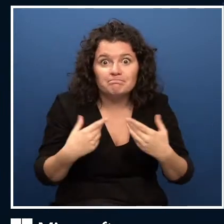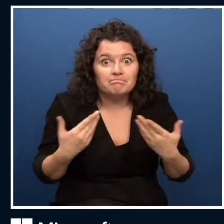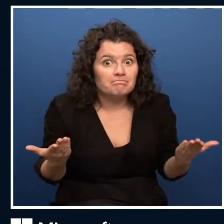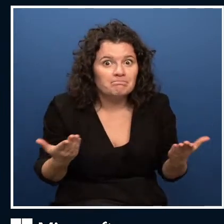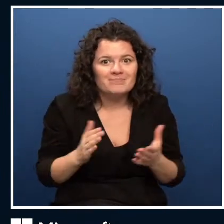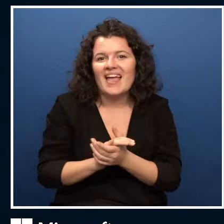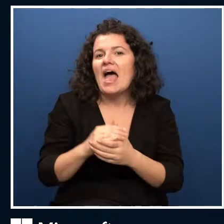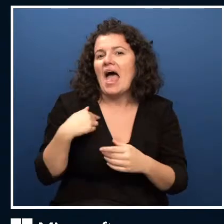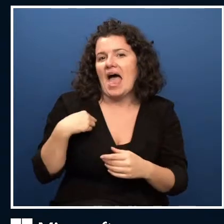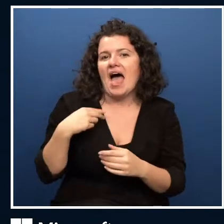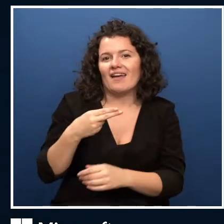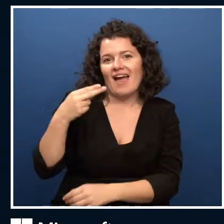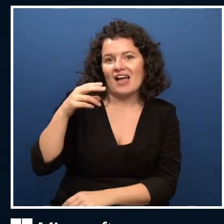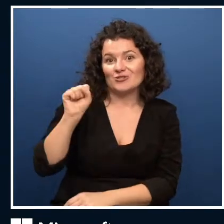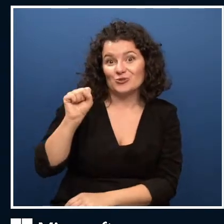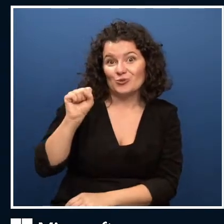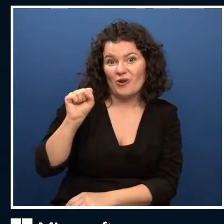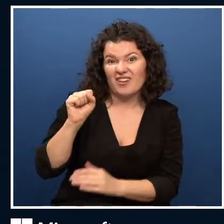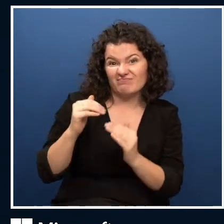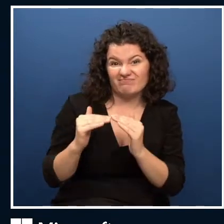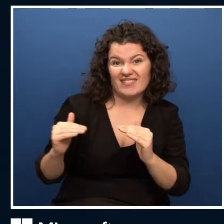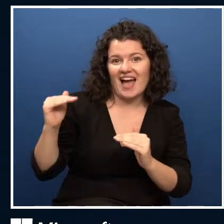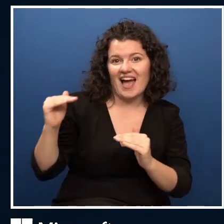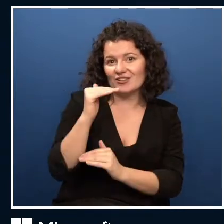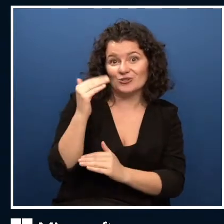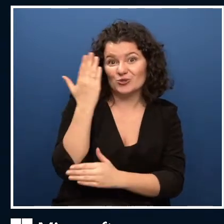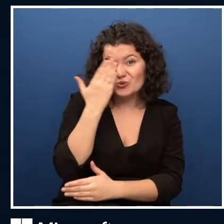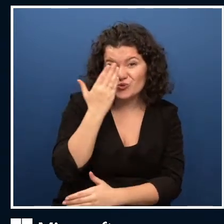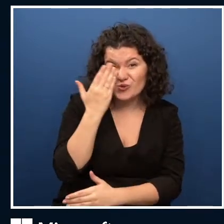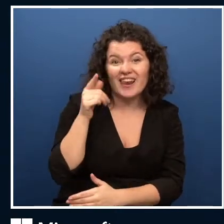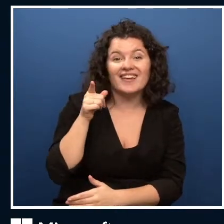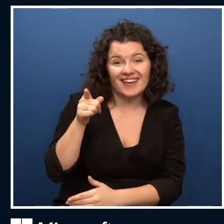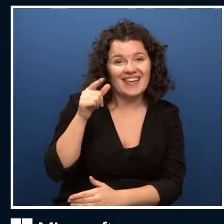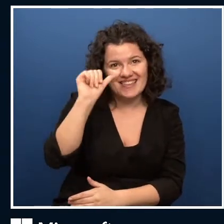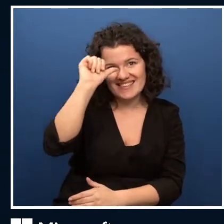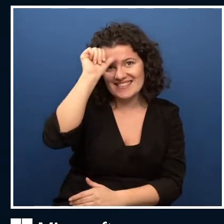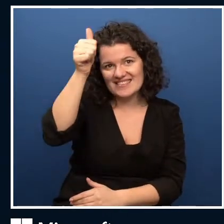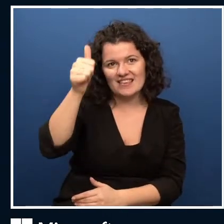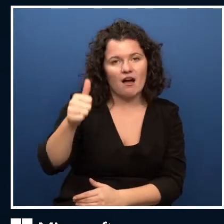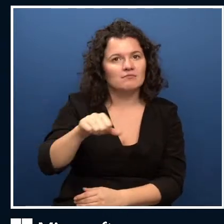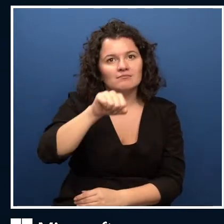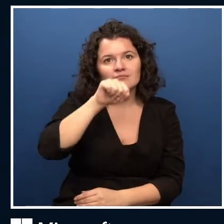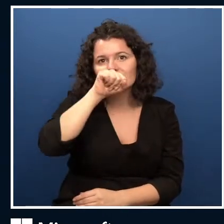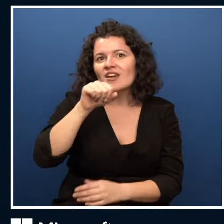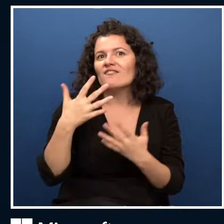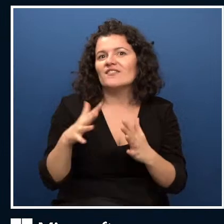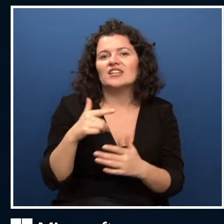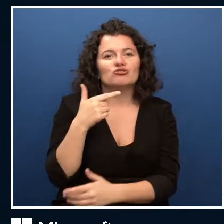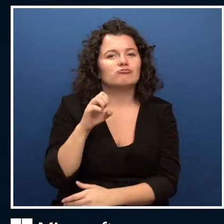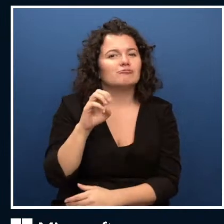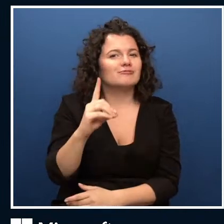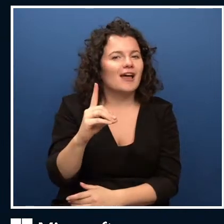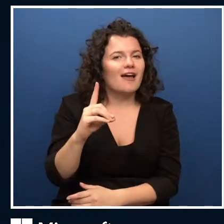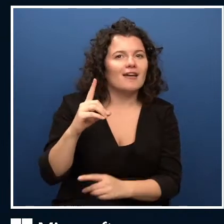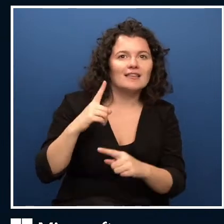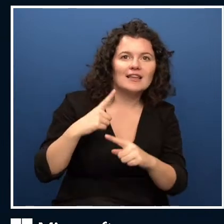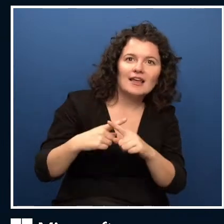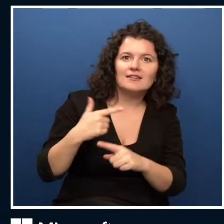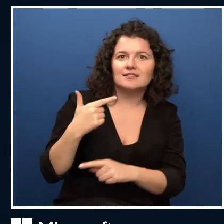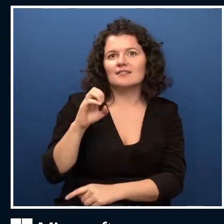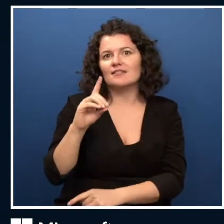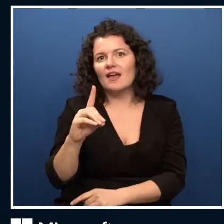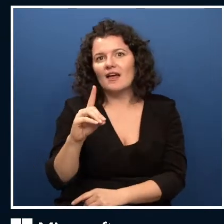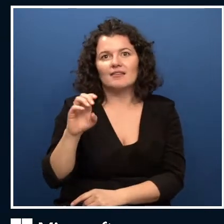I'm a TEDx and TEDx speaker, and I love to speak at conferences like these. Thanks for having me. I also